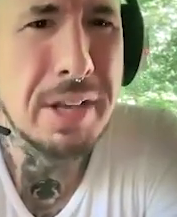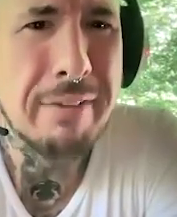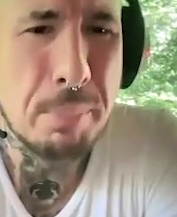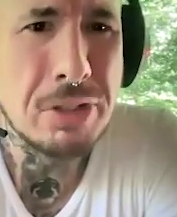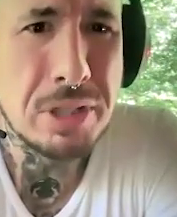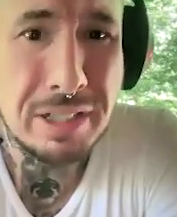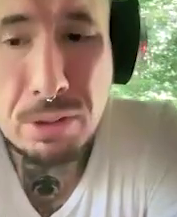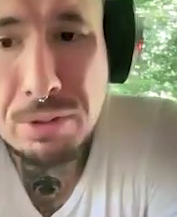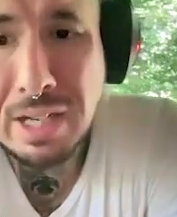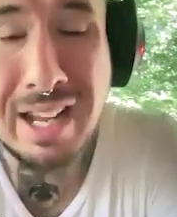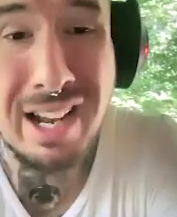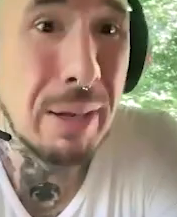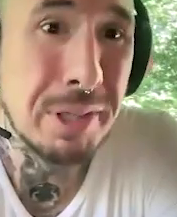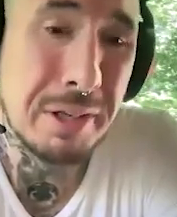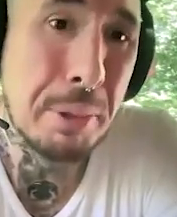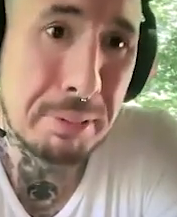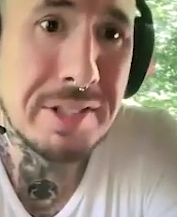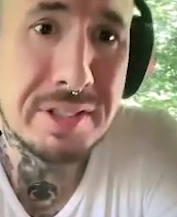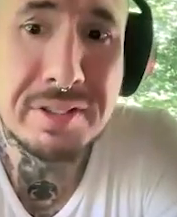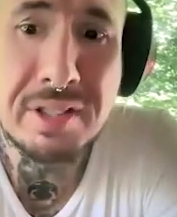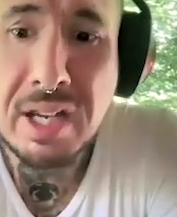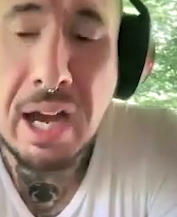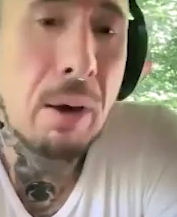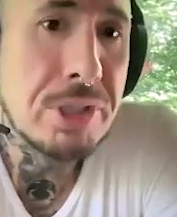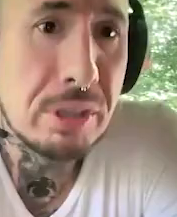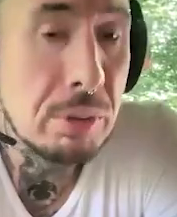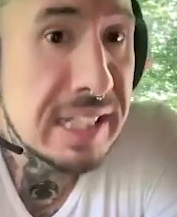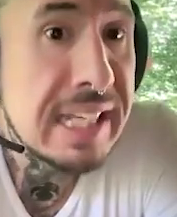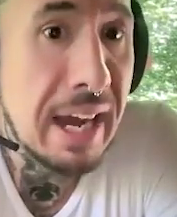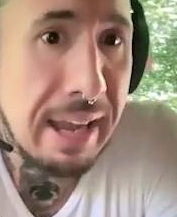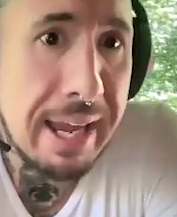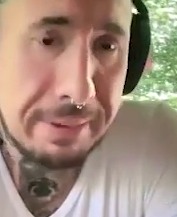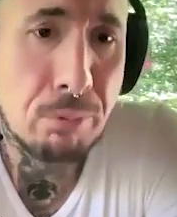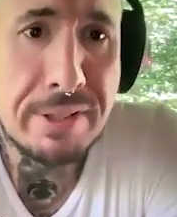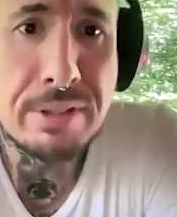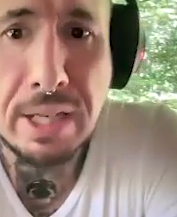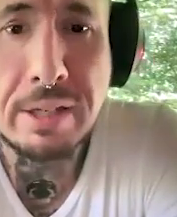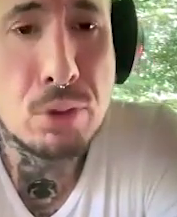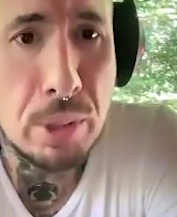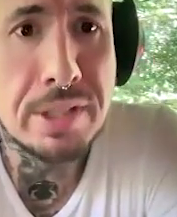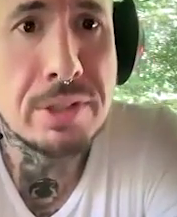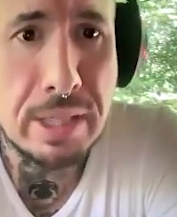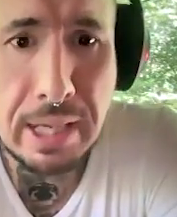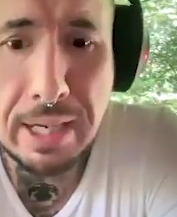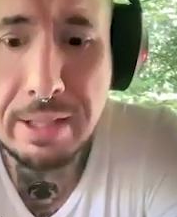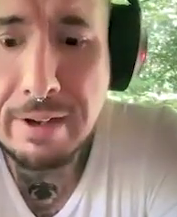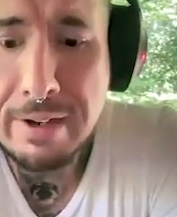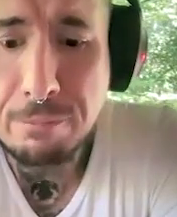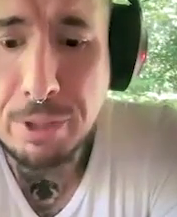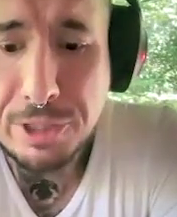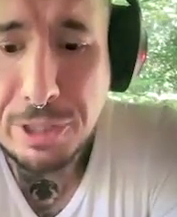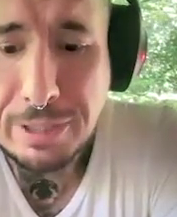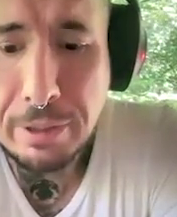that love and affirmation and community. And I found it in other places, which included a gang, right? So I ended up joining a street